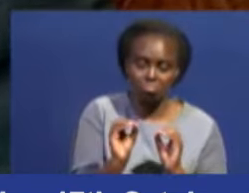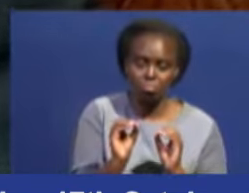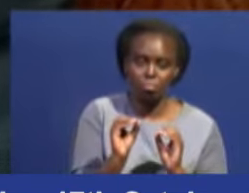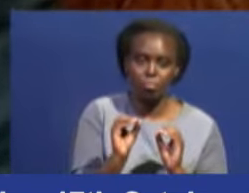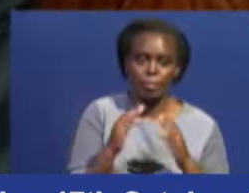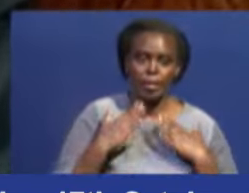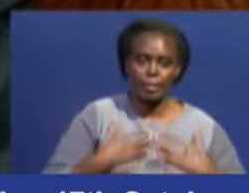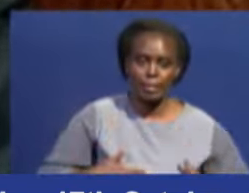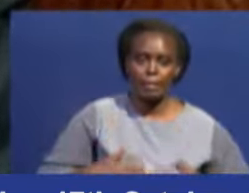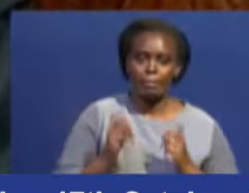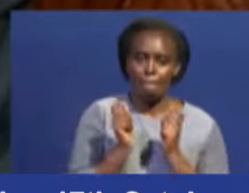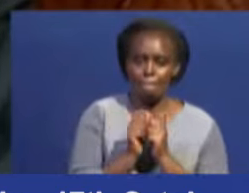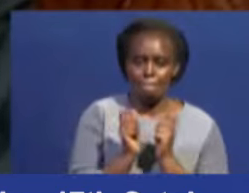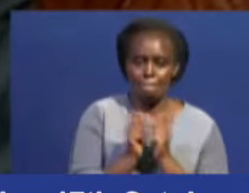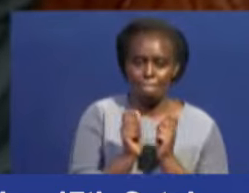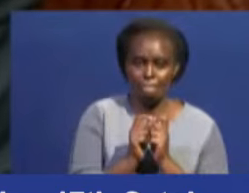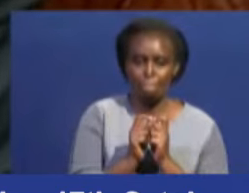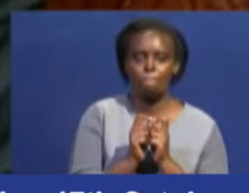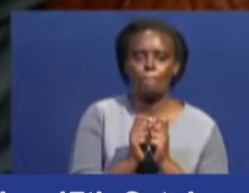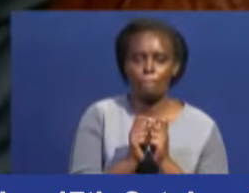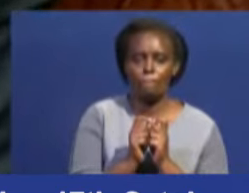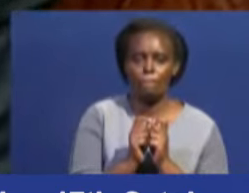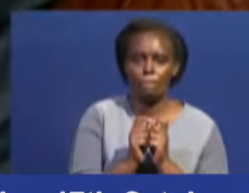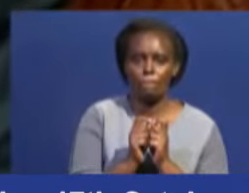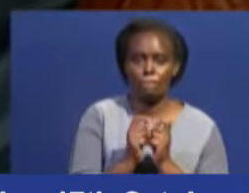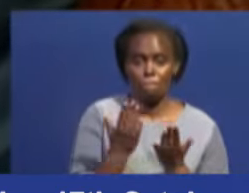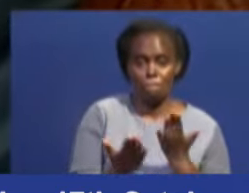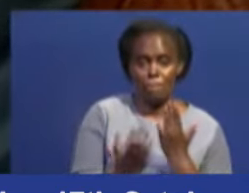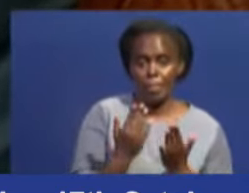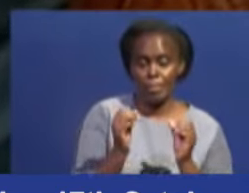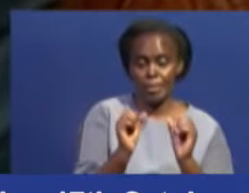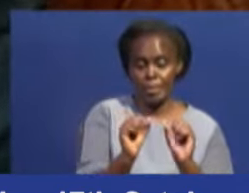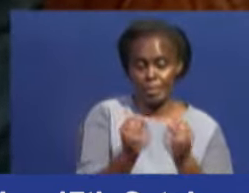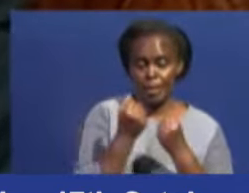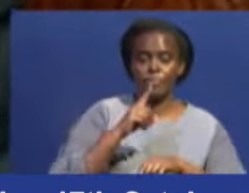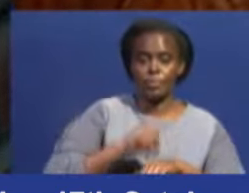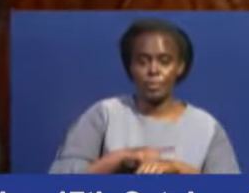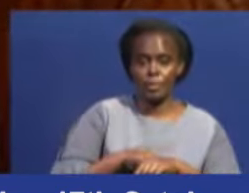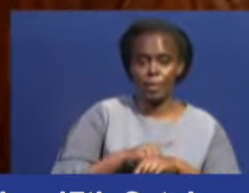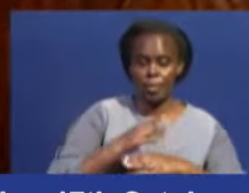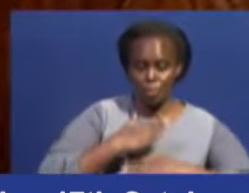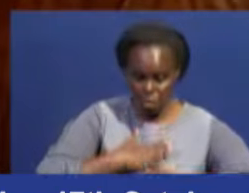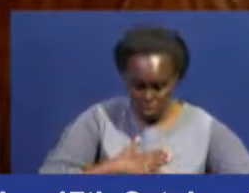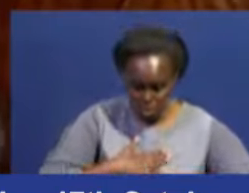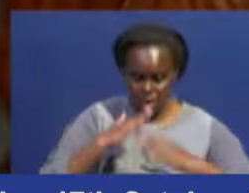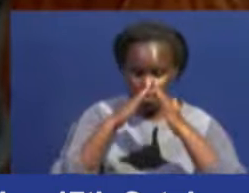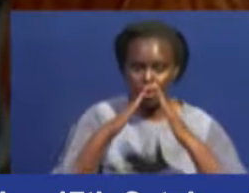Speaker. But just in order to perhaps save the time of this Honorable